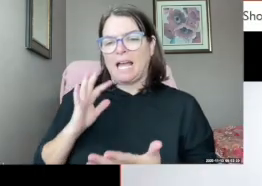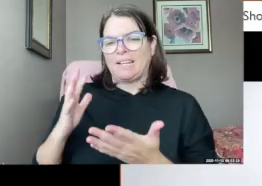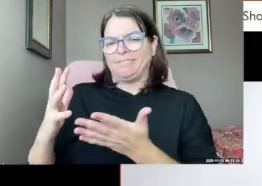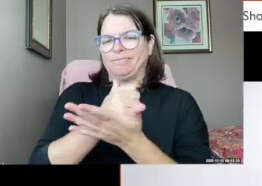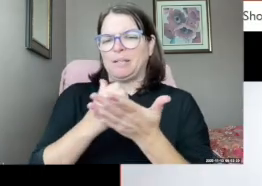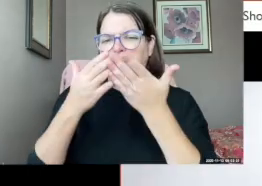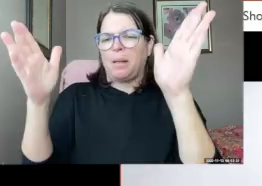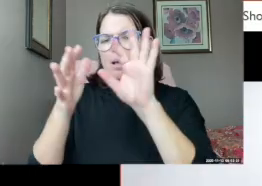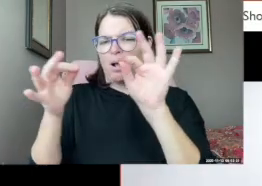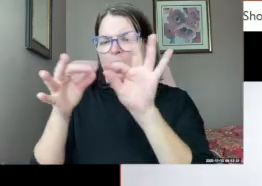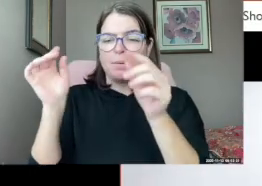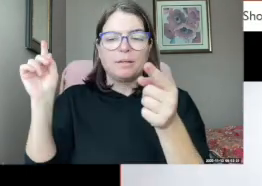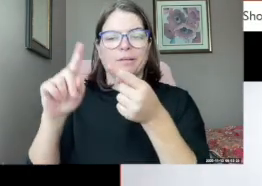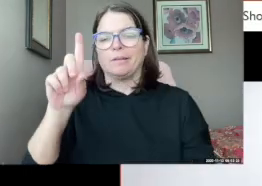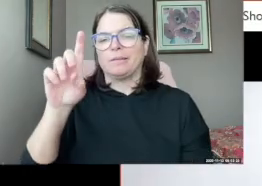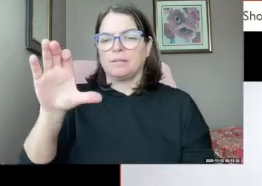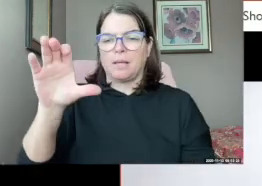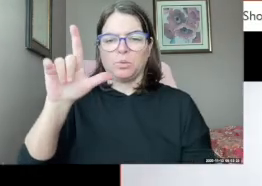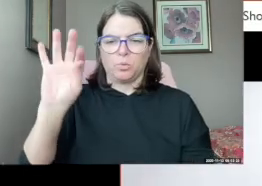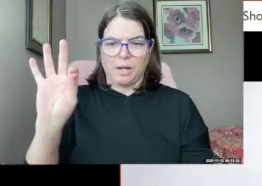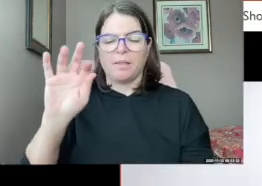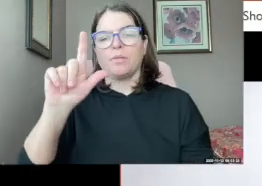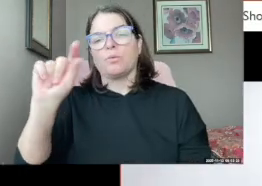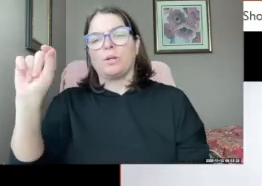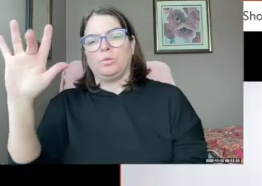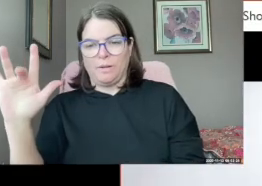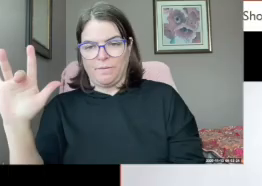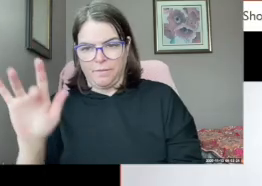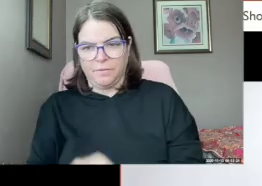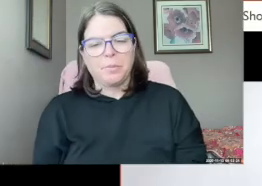this proposal until December 29th, 2025.